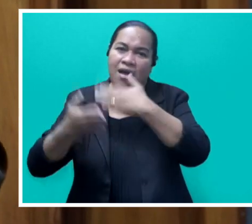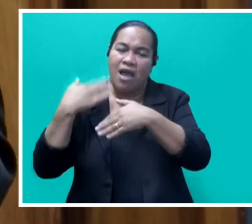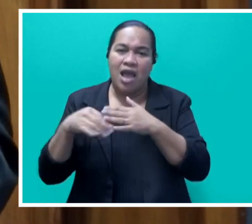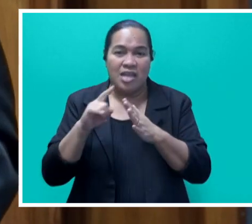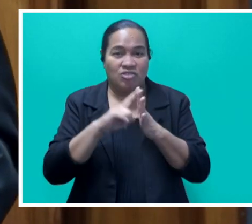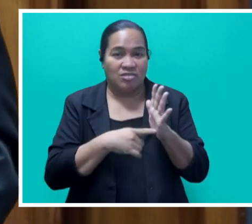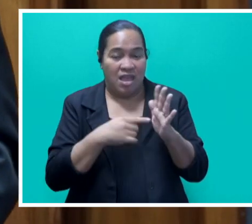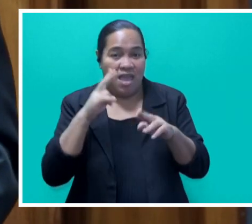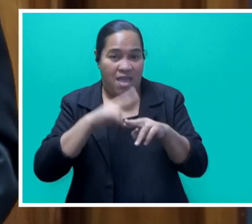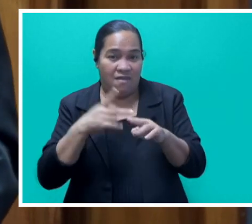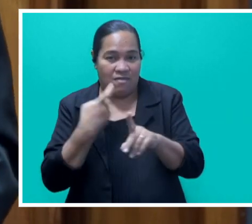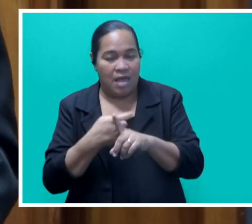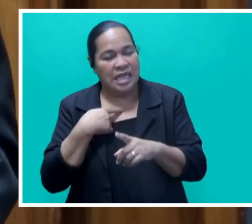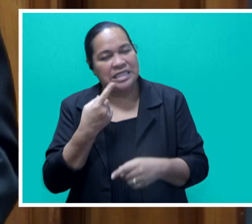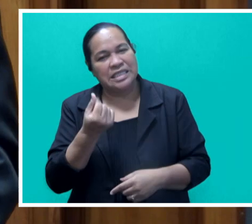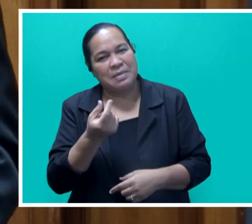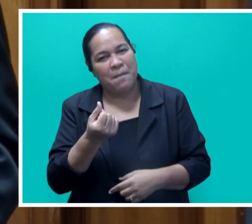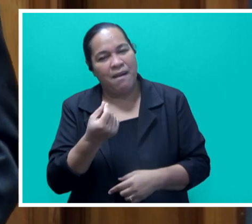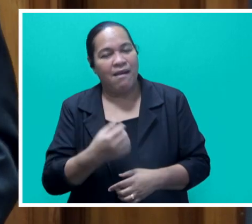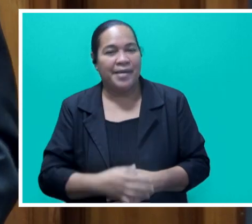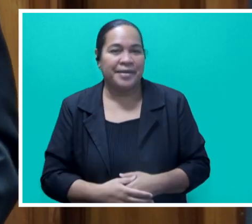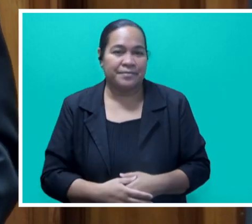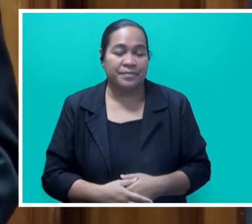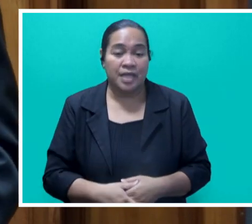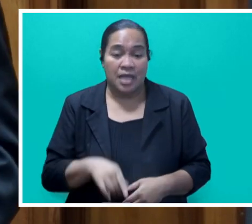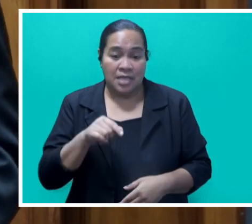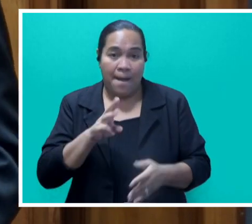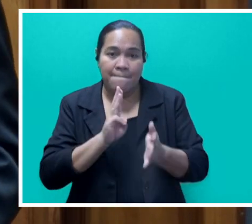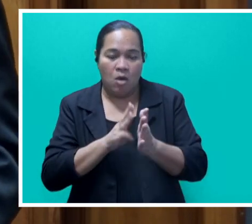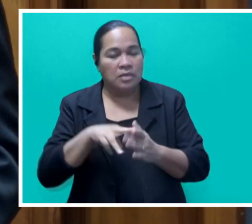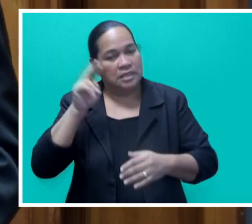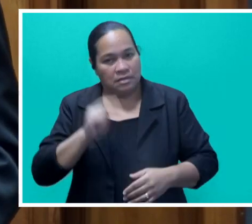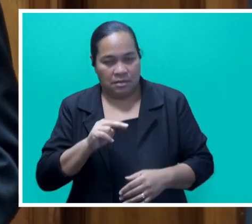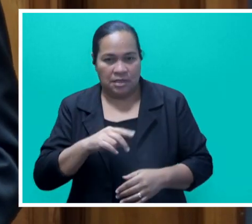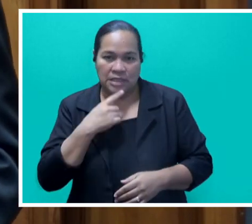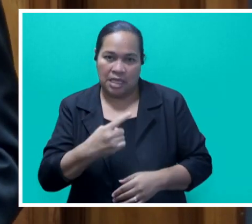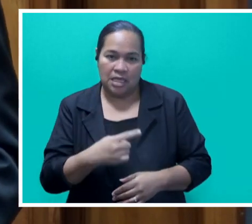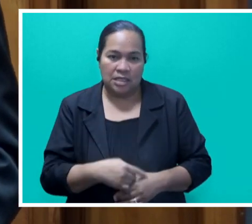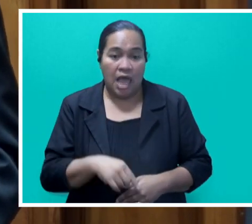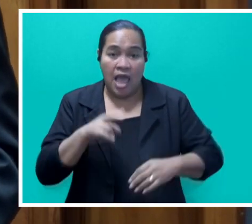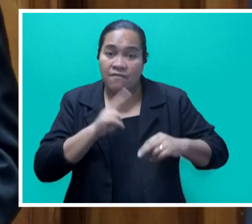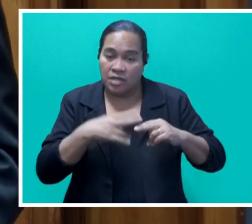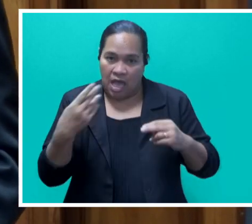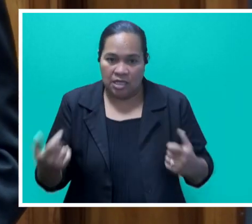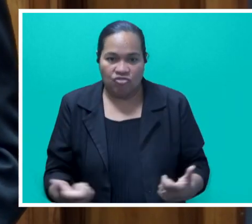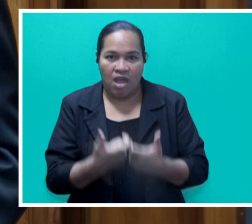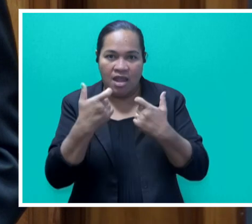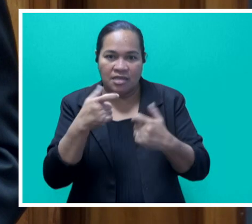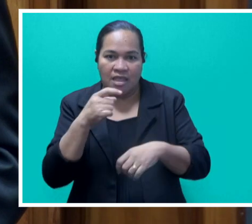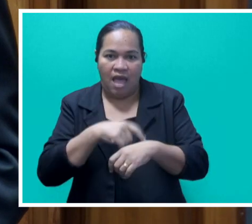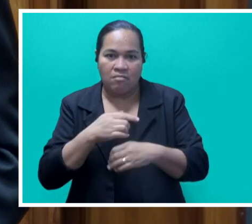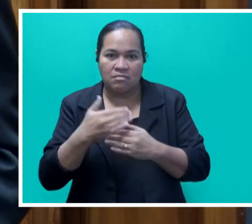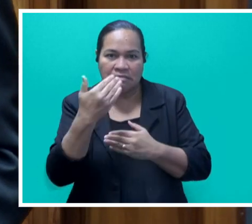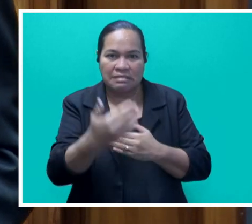sir, it is very simple. The moment demands it. Fiji has some challenging times ahead,